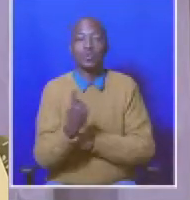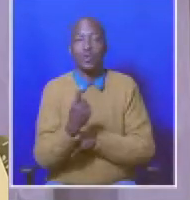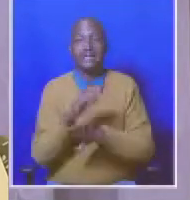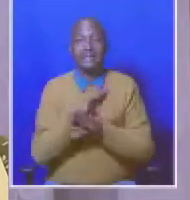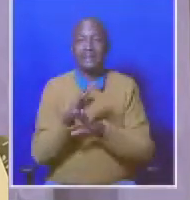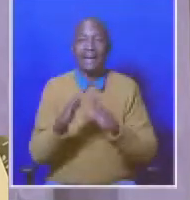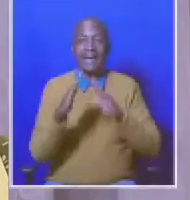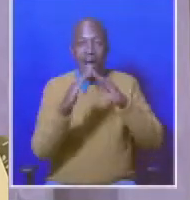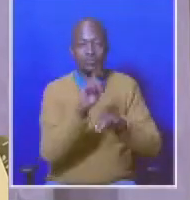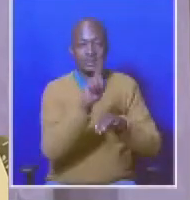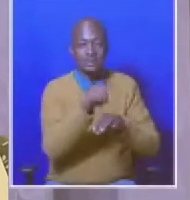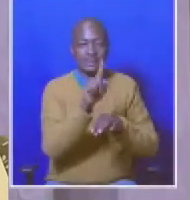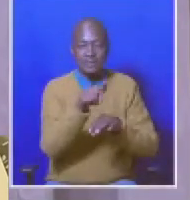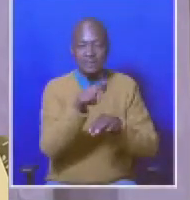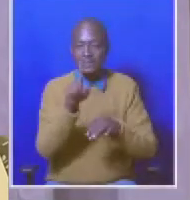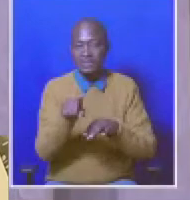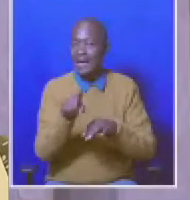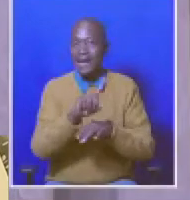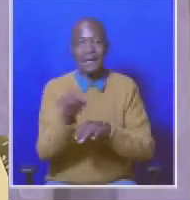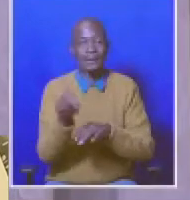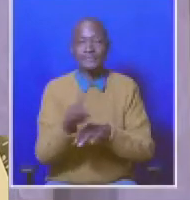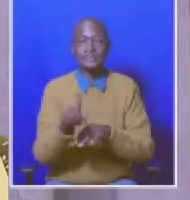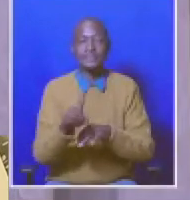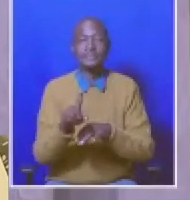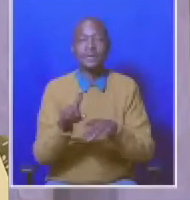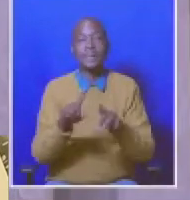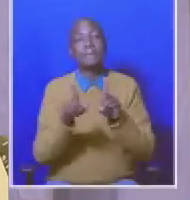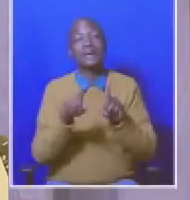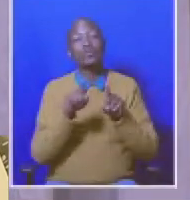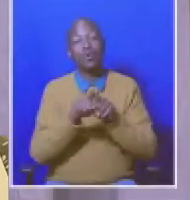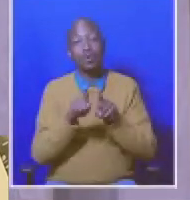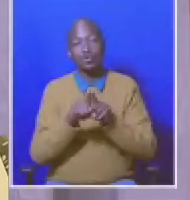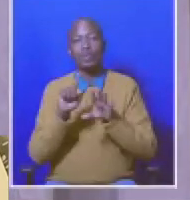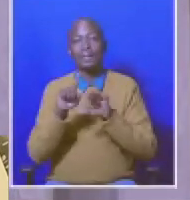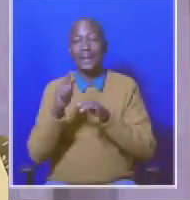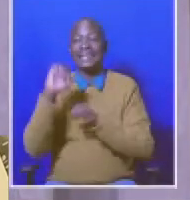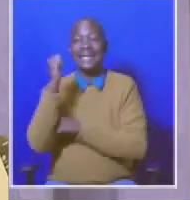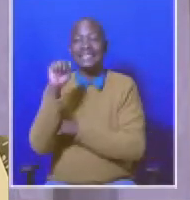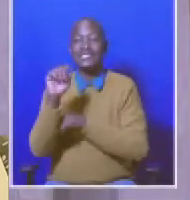households, but also by industry.